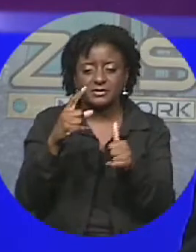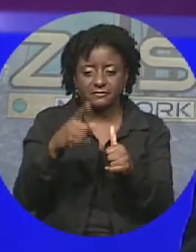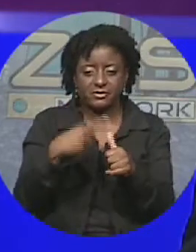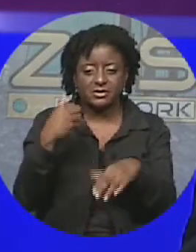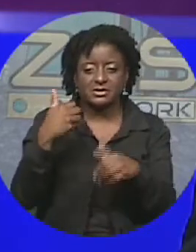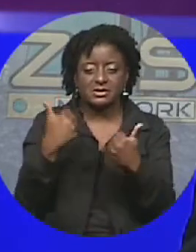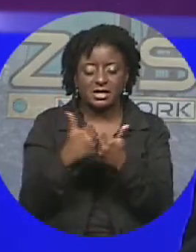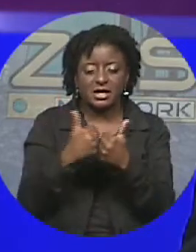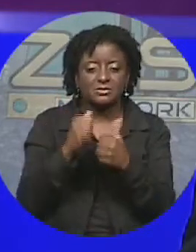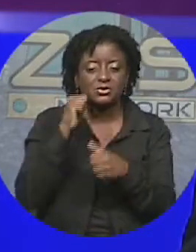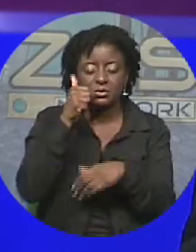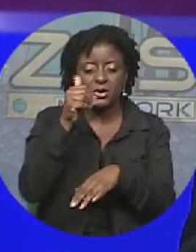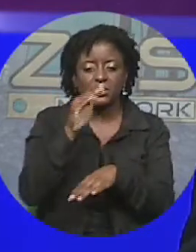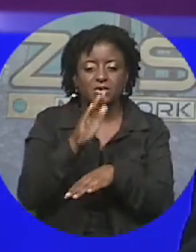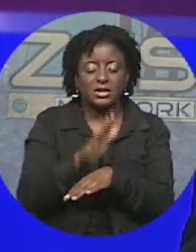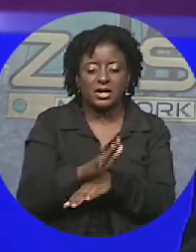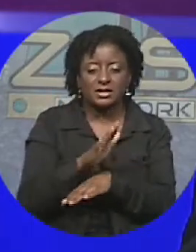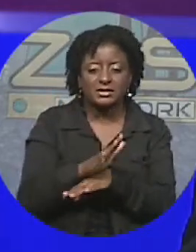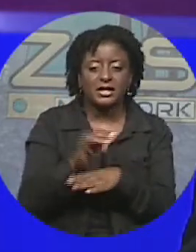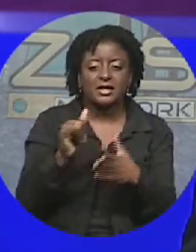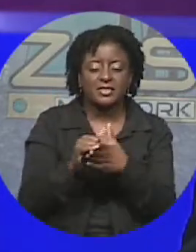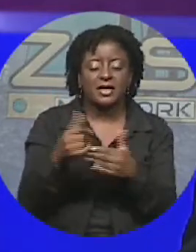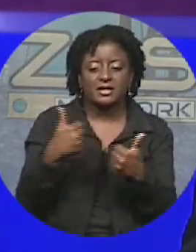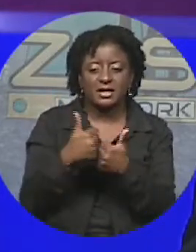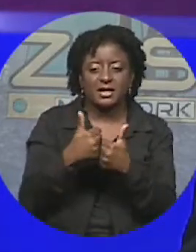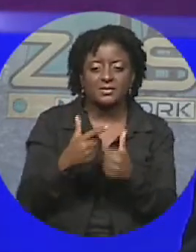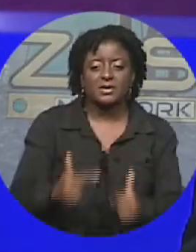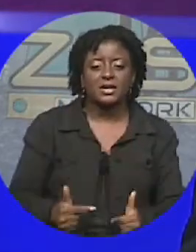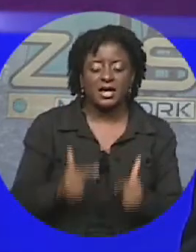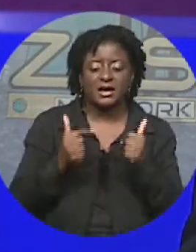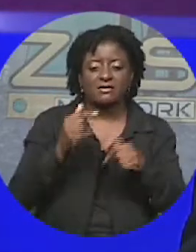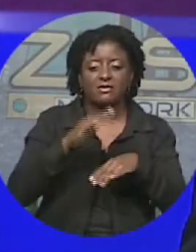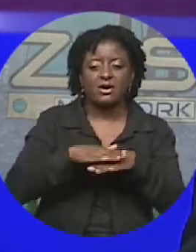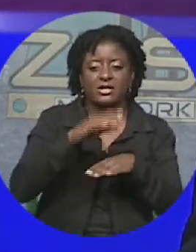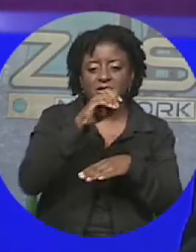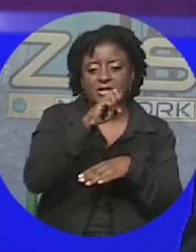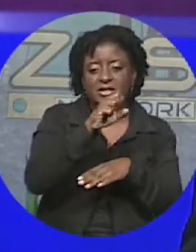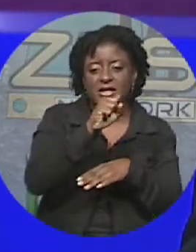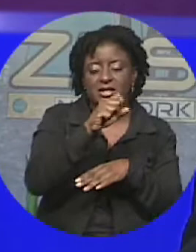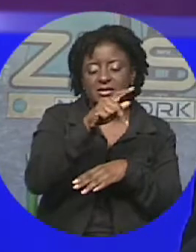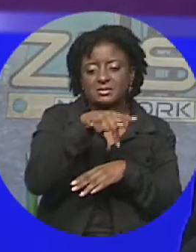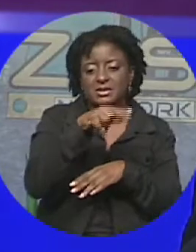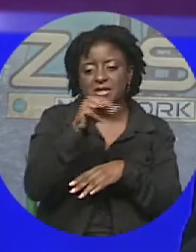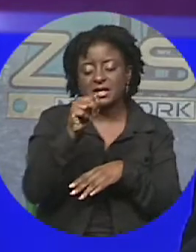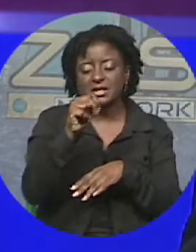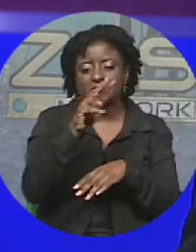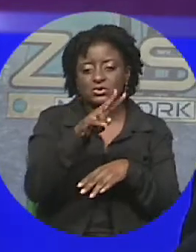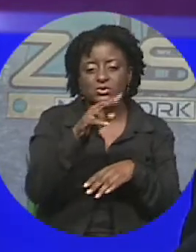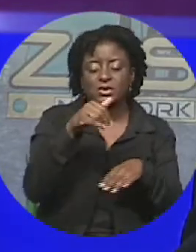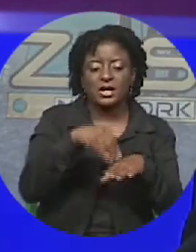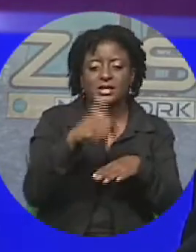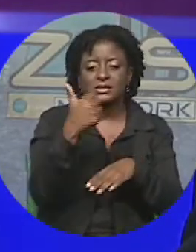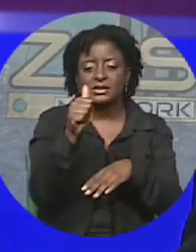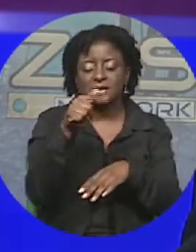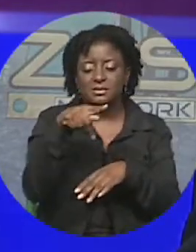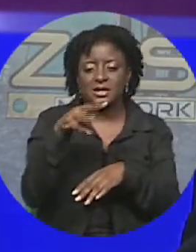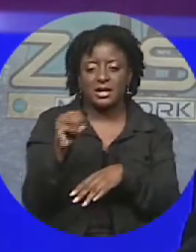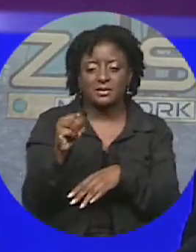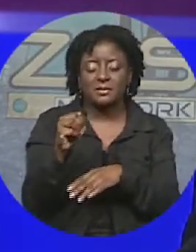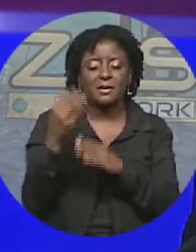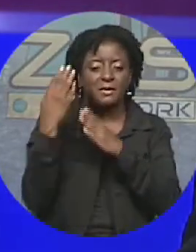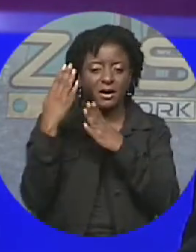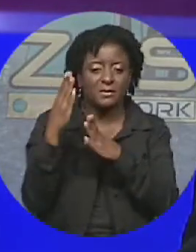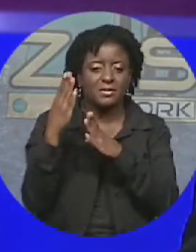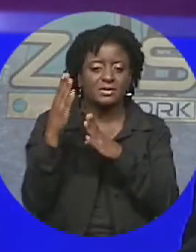tomorrow night against the Phoenix Mercury, and that game will be live on ESPN2 at 10 p.m. The Bahamas Basketball